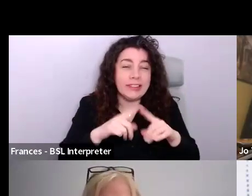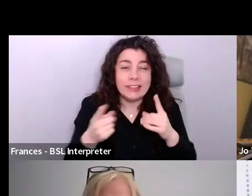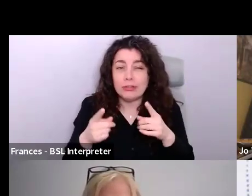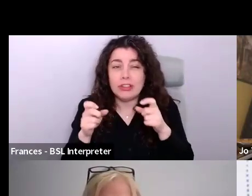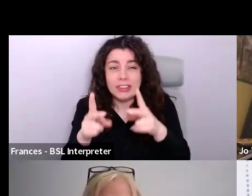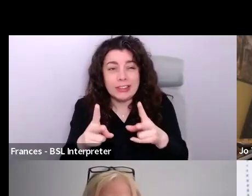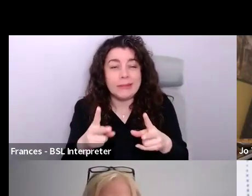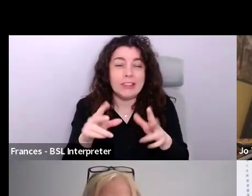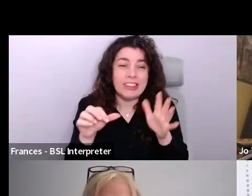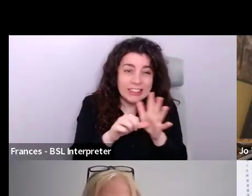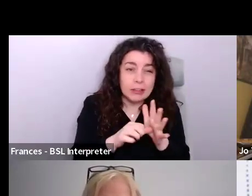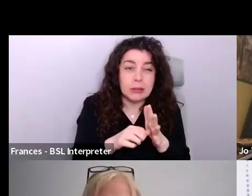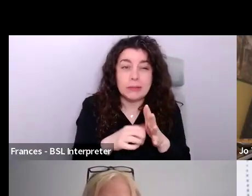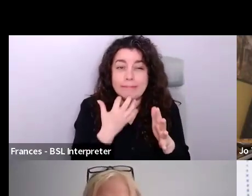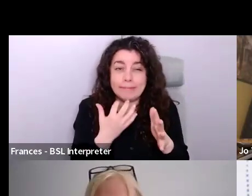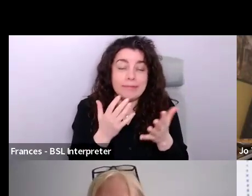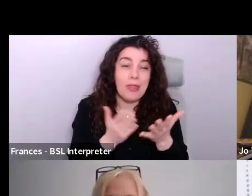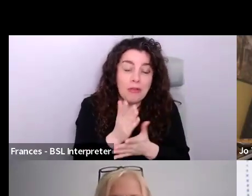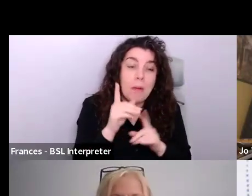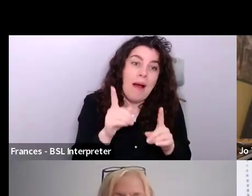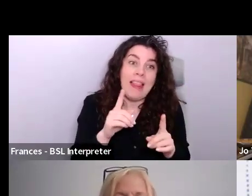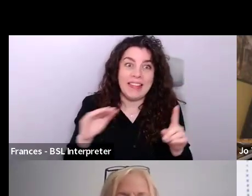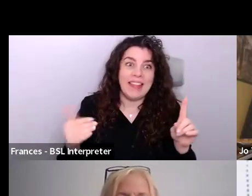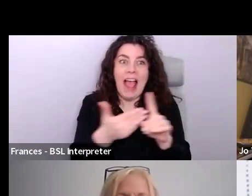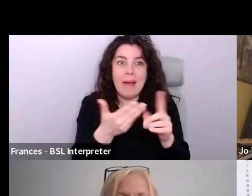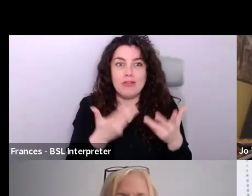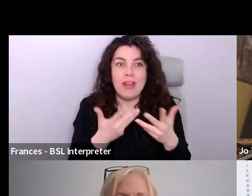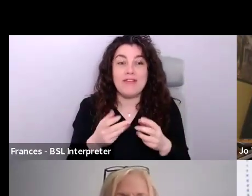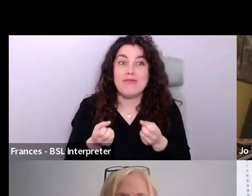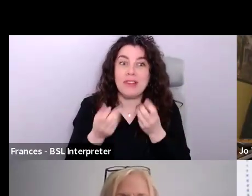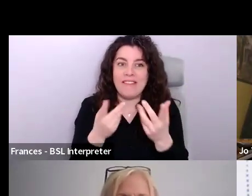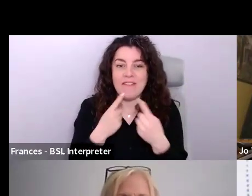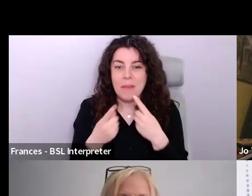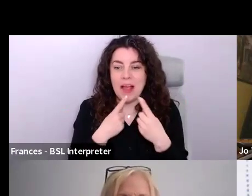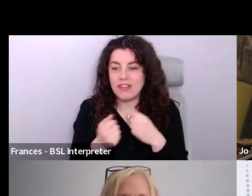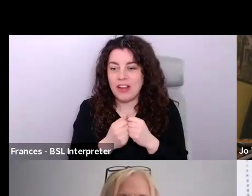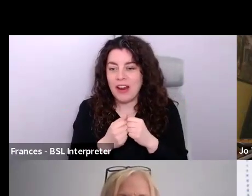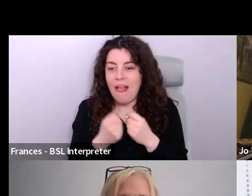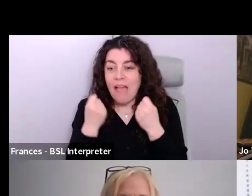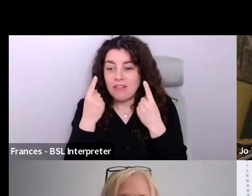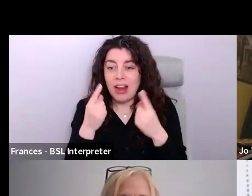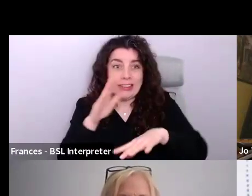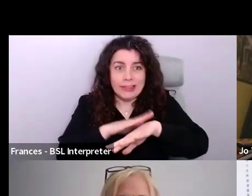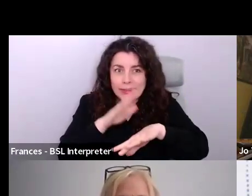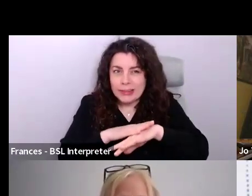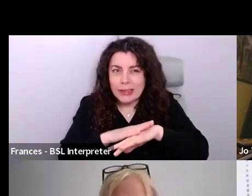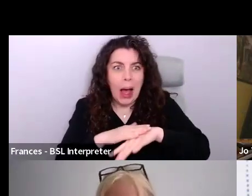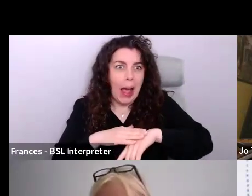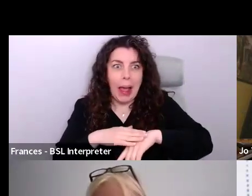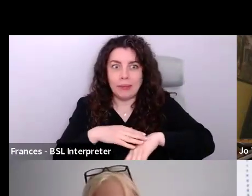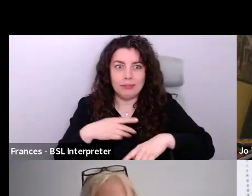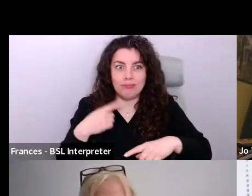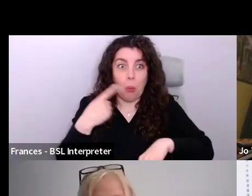today's session. So I know we're running short on time, but we may go a little bit over because of the tech.